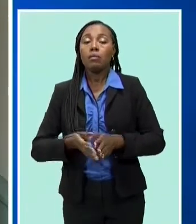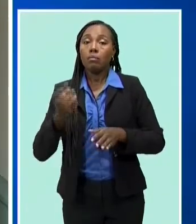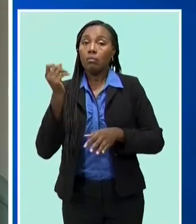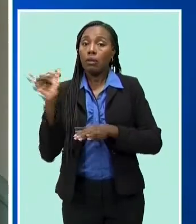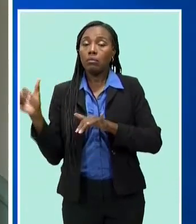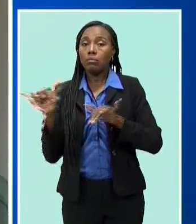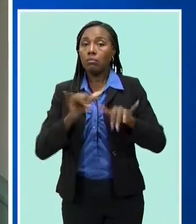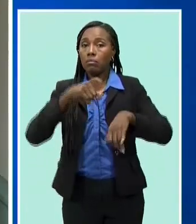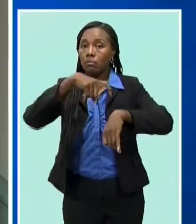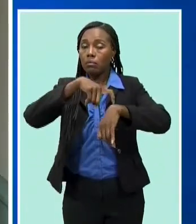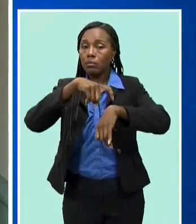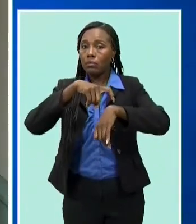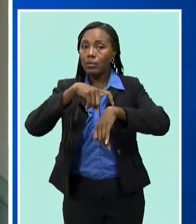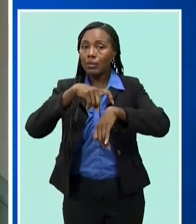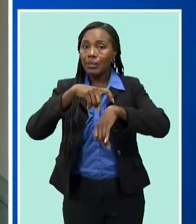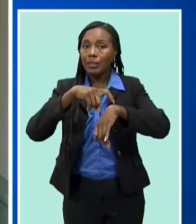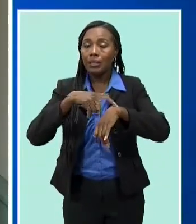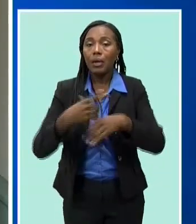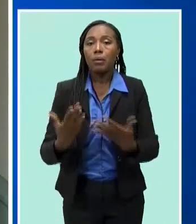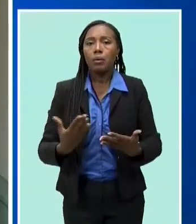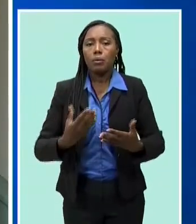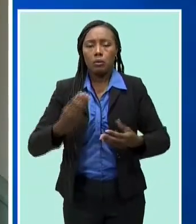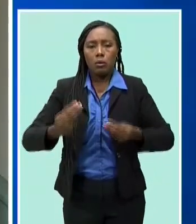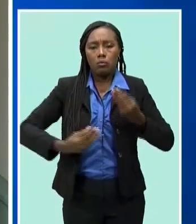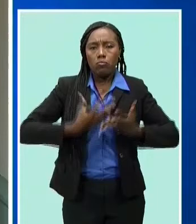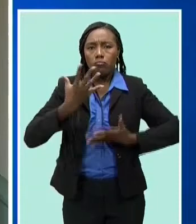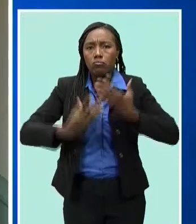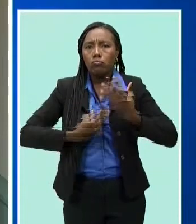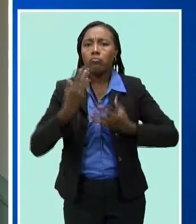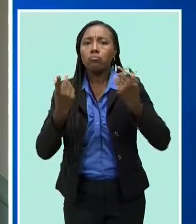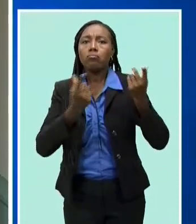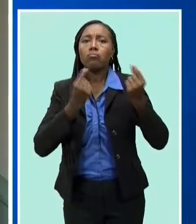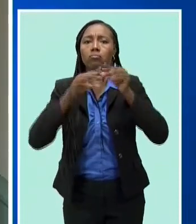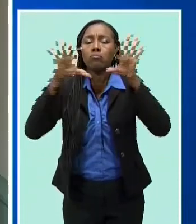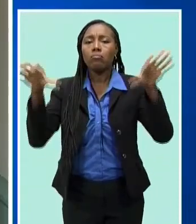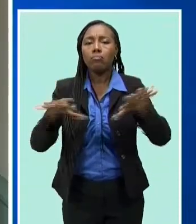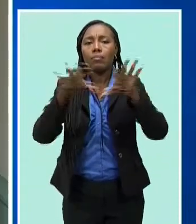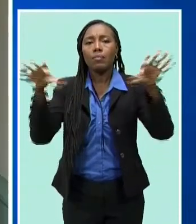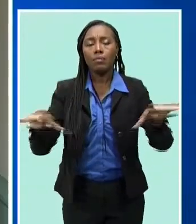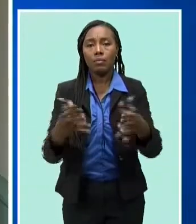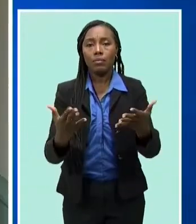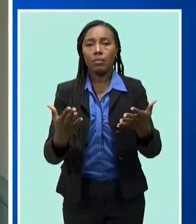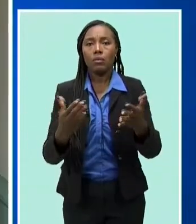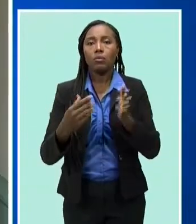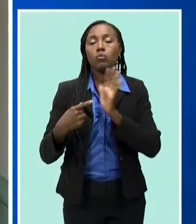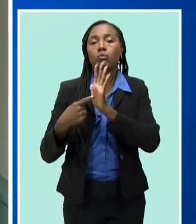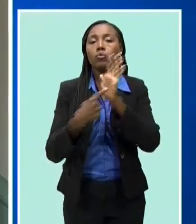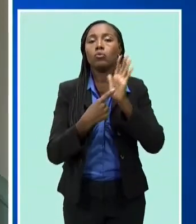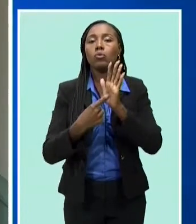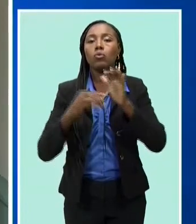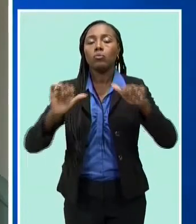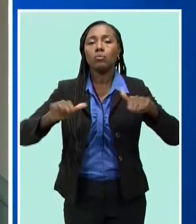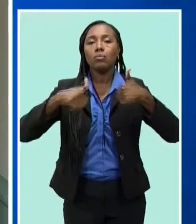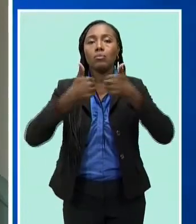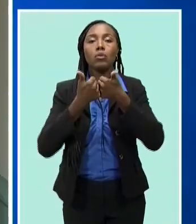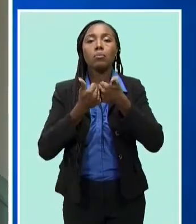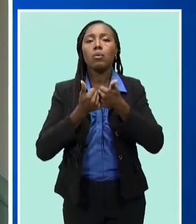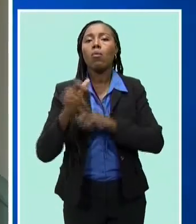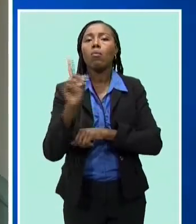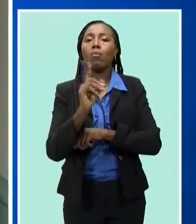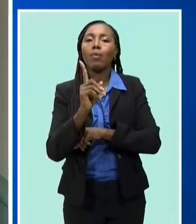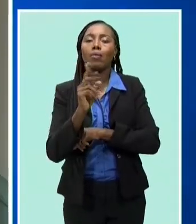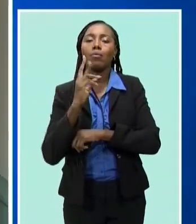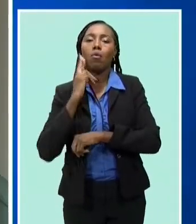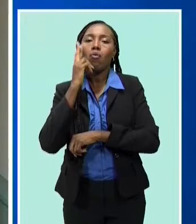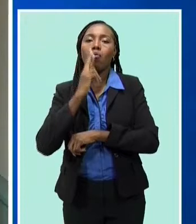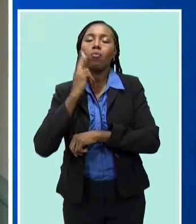activities. Because we will have these shows, the competition, in what we call the rum shops, if they have